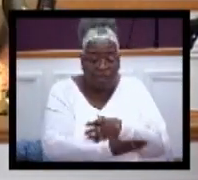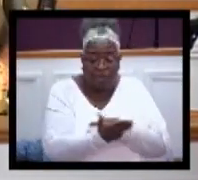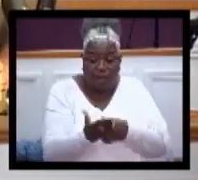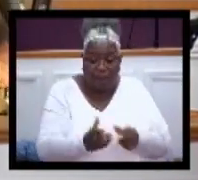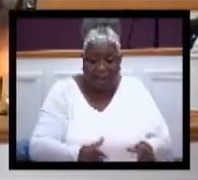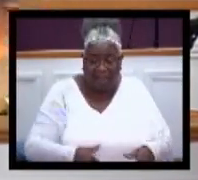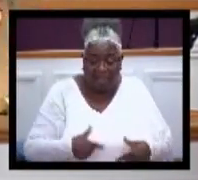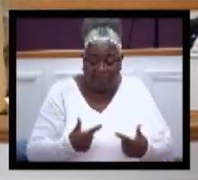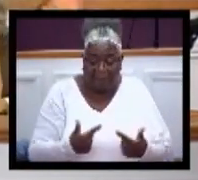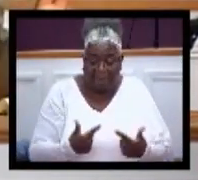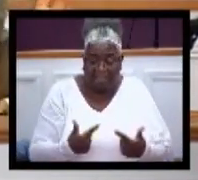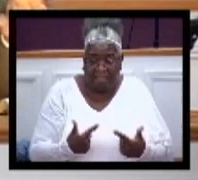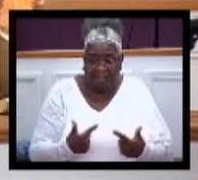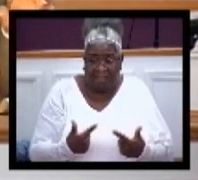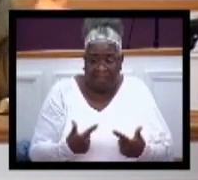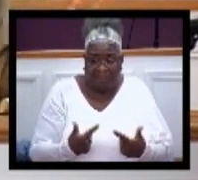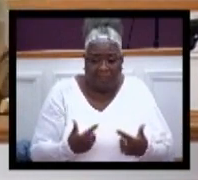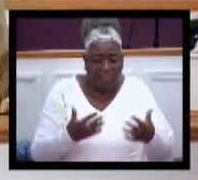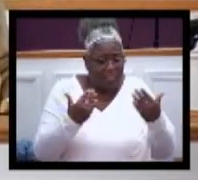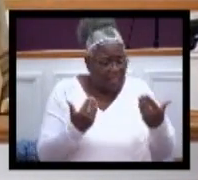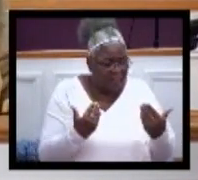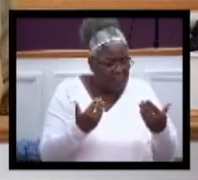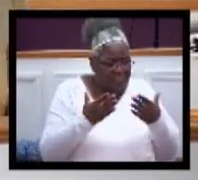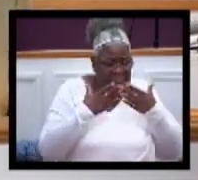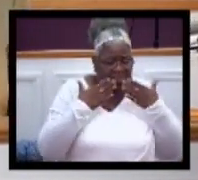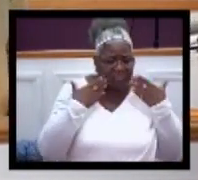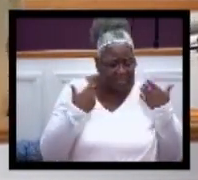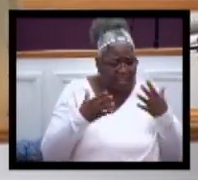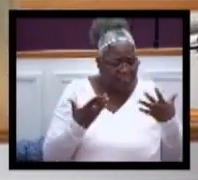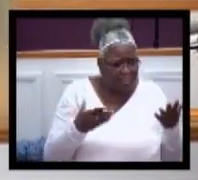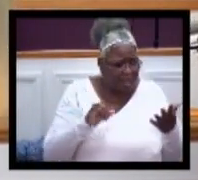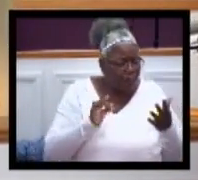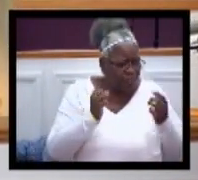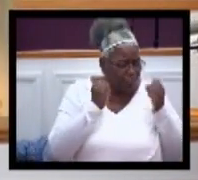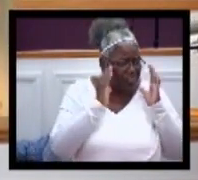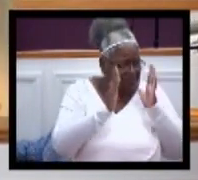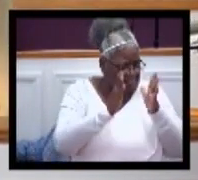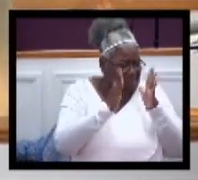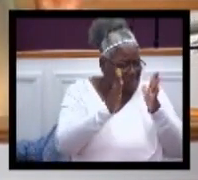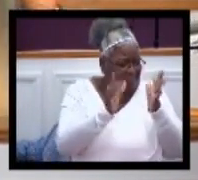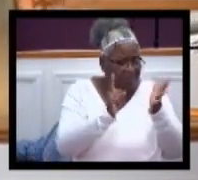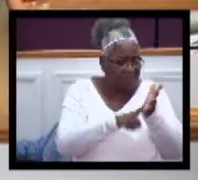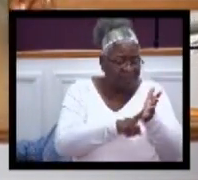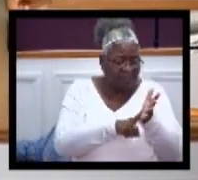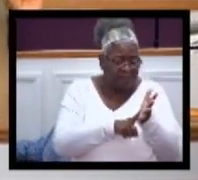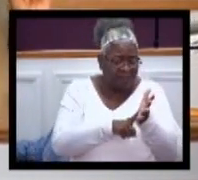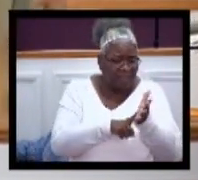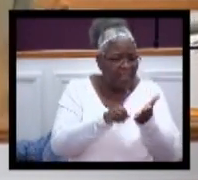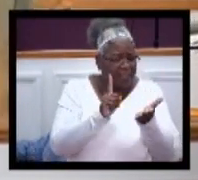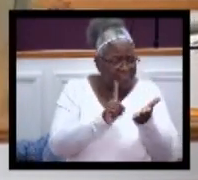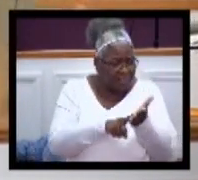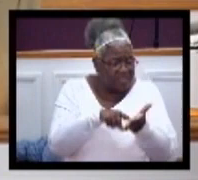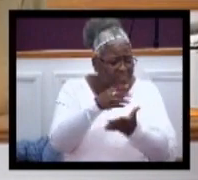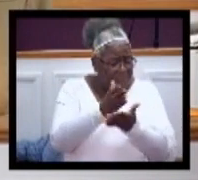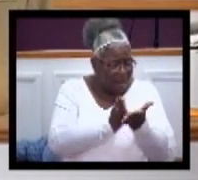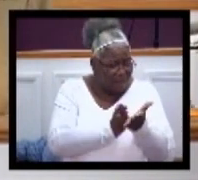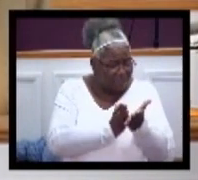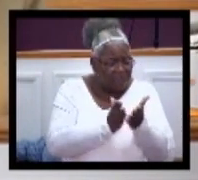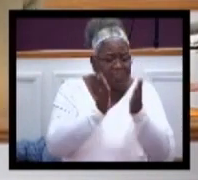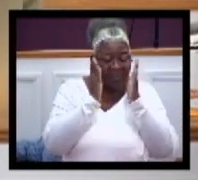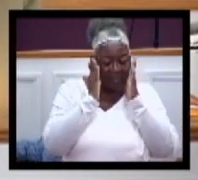life. Here is the sad thing, and I want y'all to hear me. Here is the sad